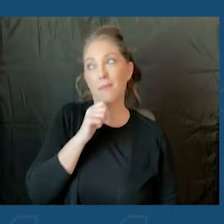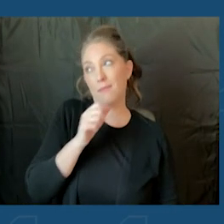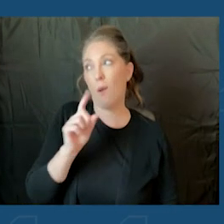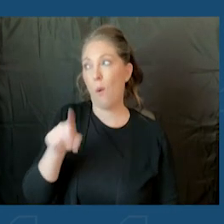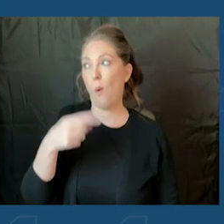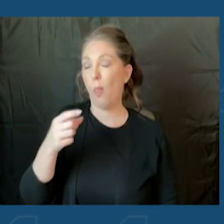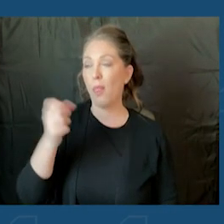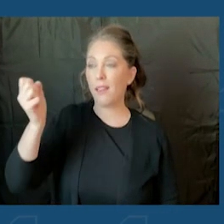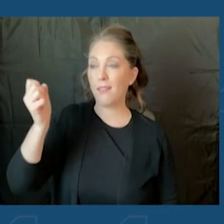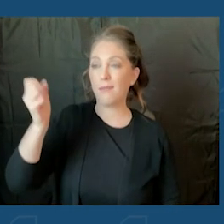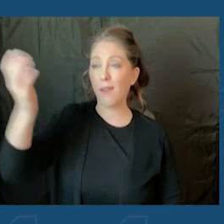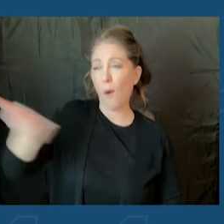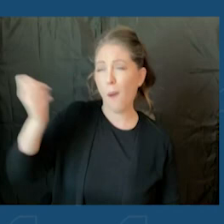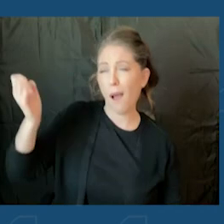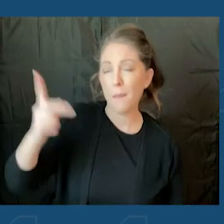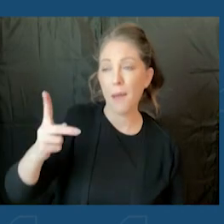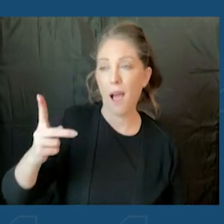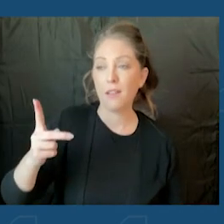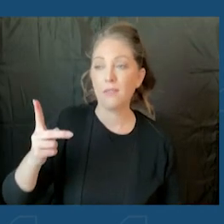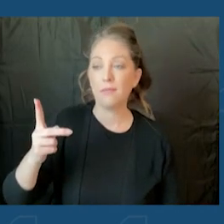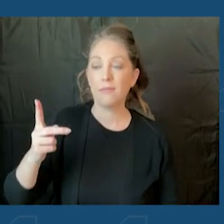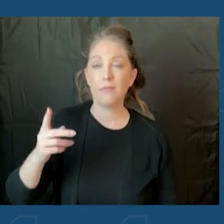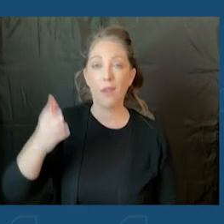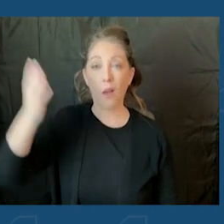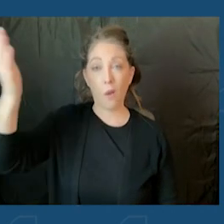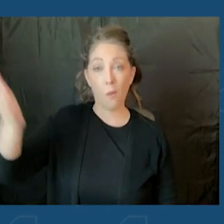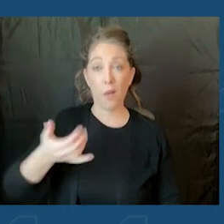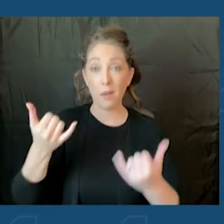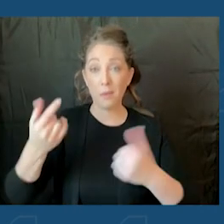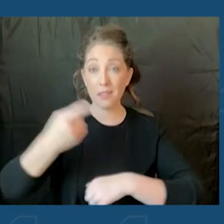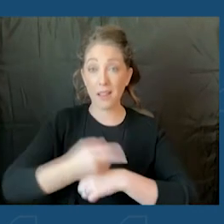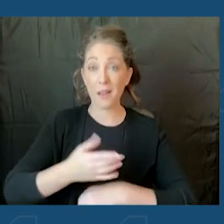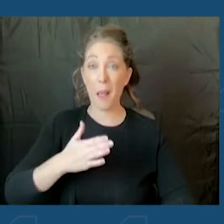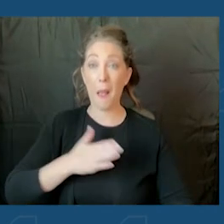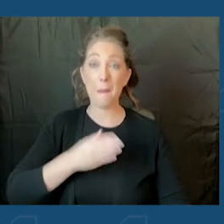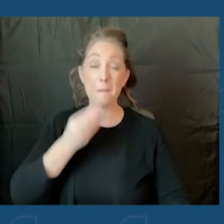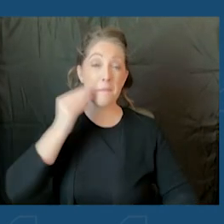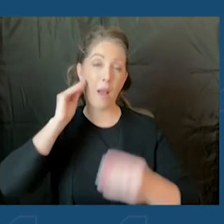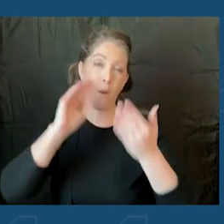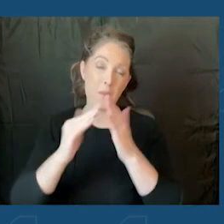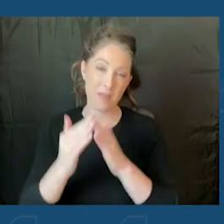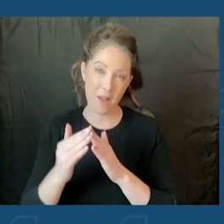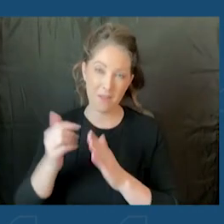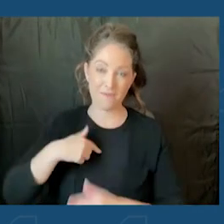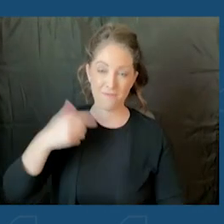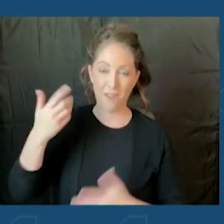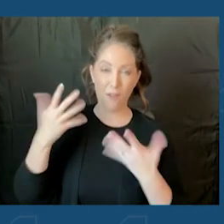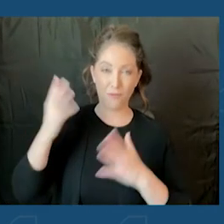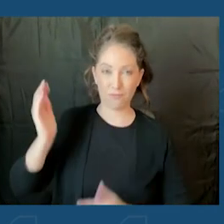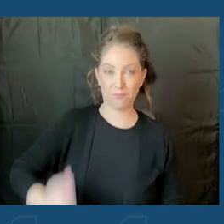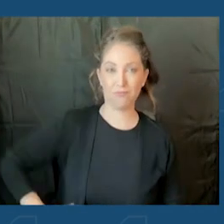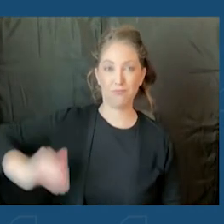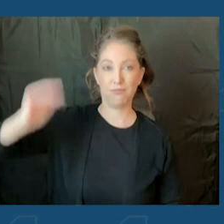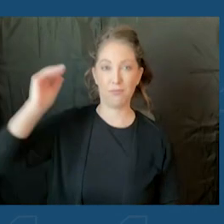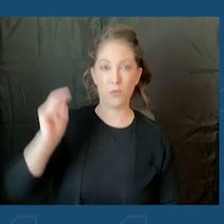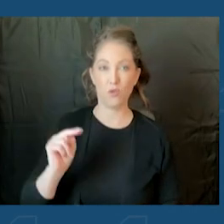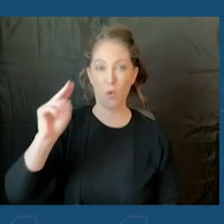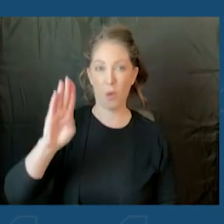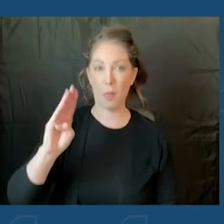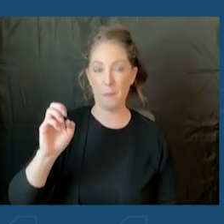Suffolk County, I'm welcoming her today, Governor, to my hometown. I grew up here in North Babylon, and